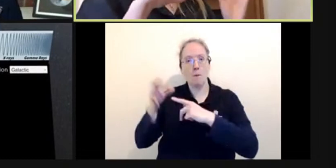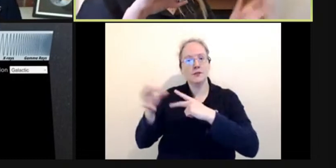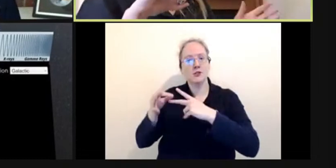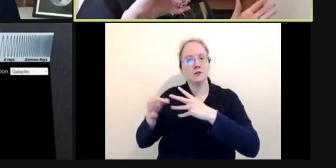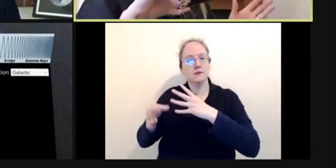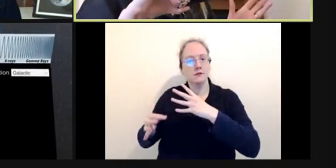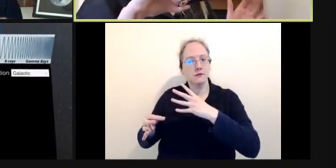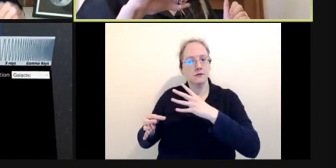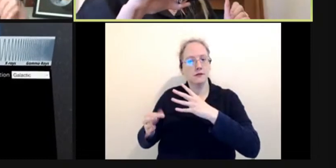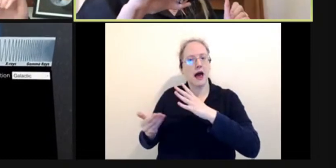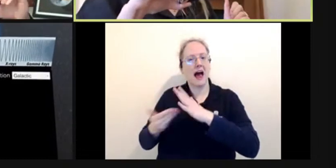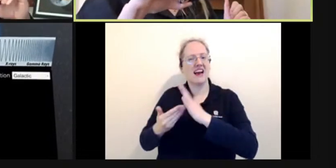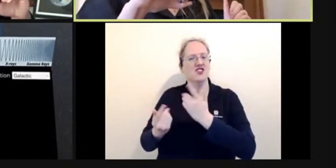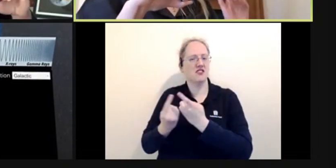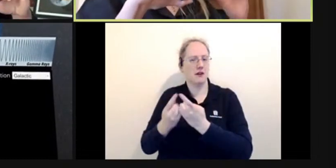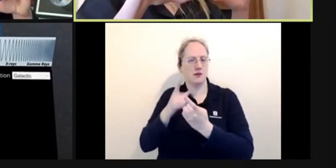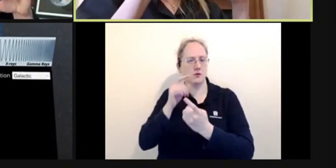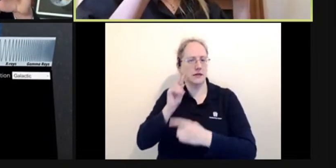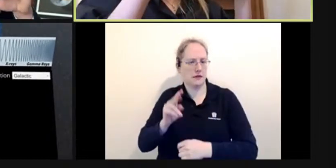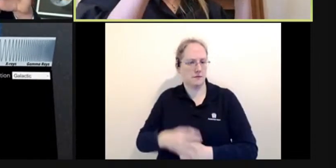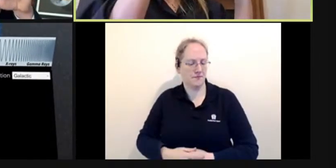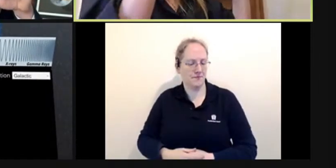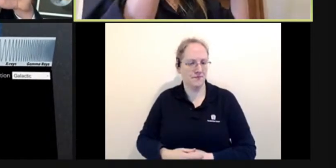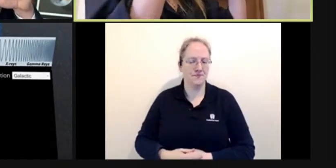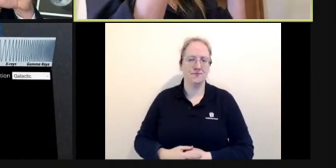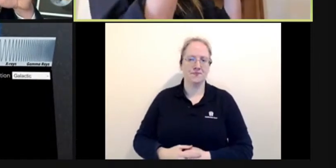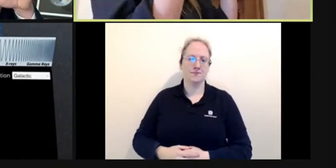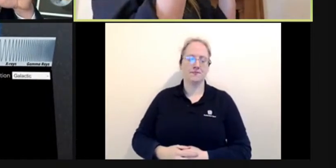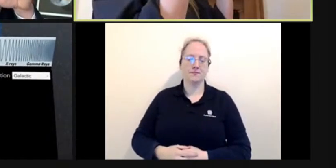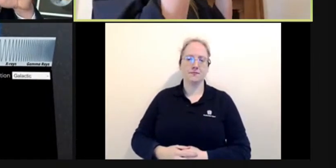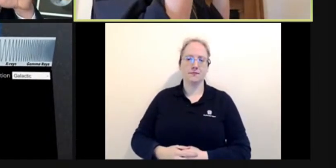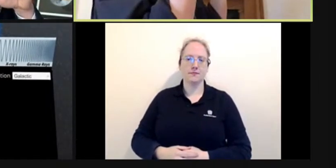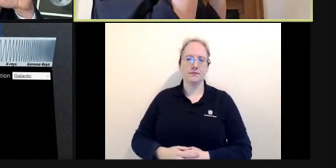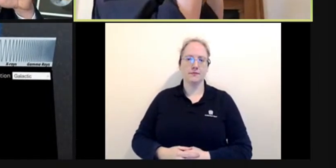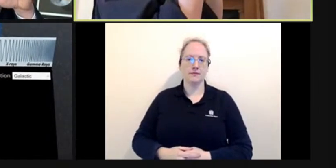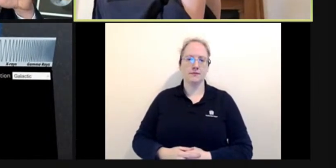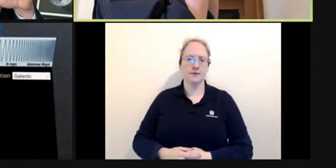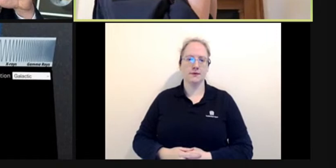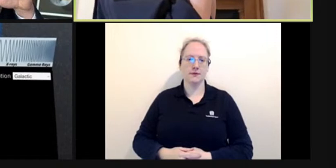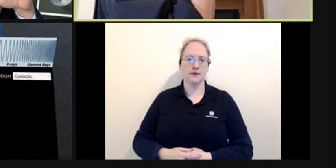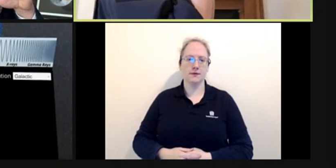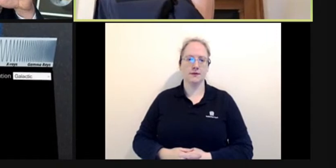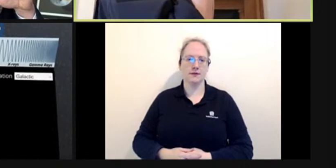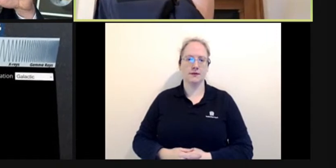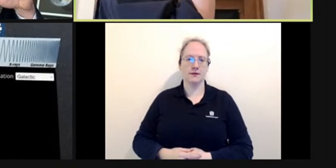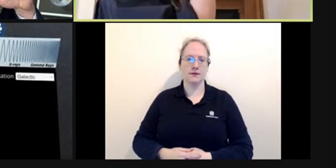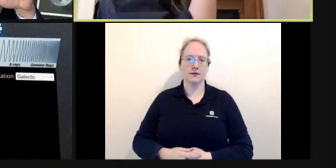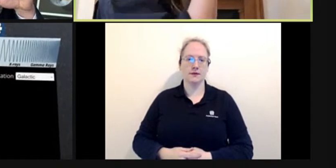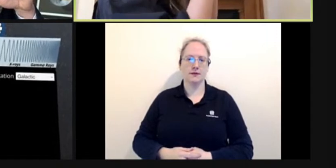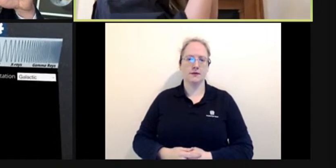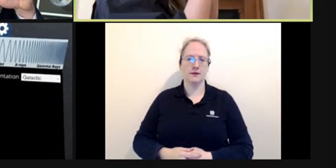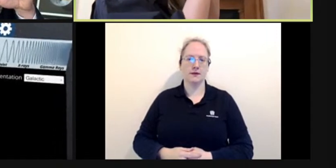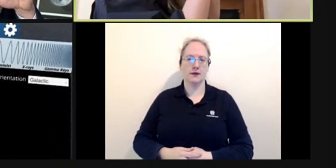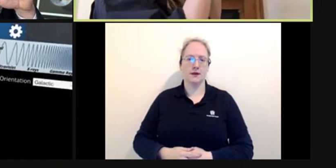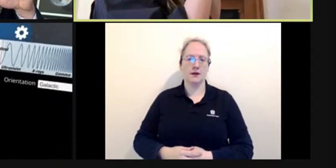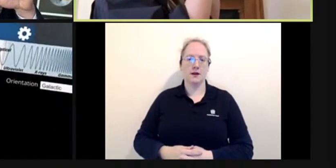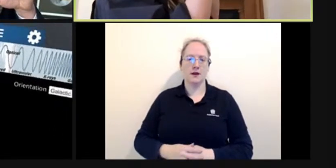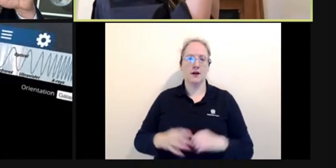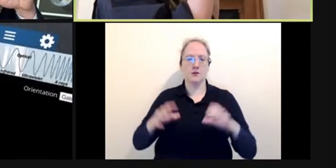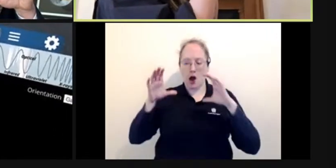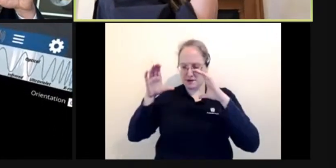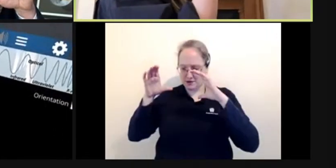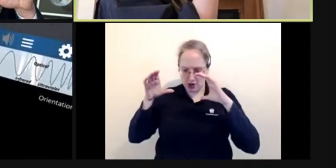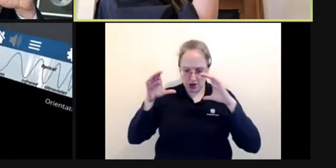So for this scene, for us to navigate, let's look over, and I want to just click on a couple